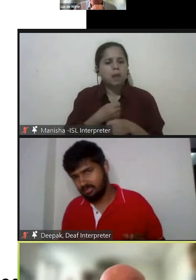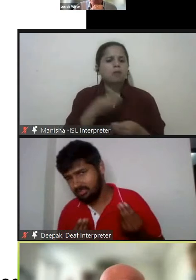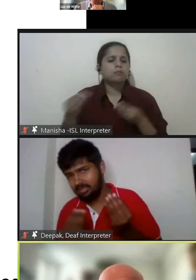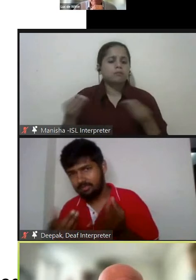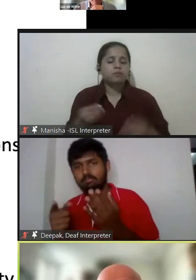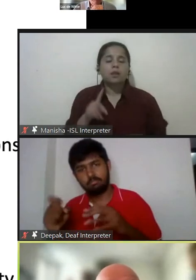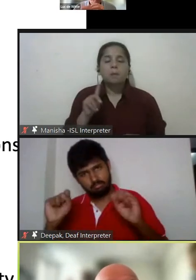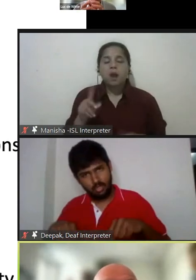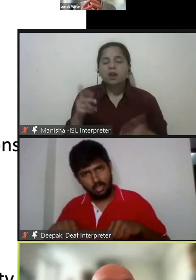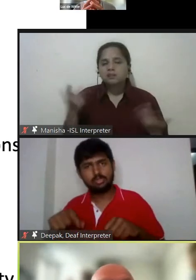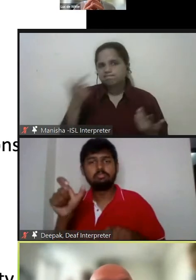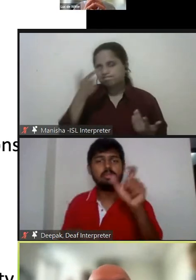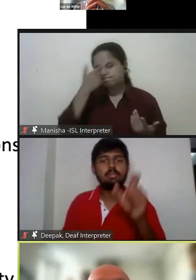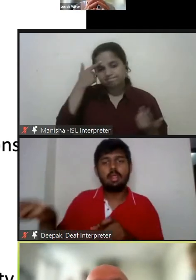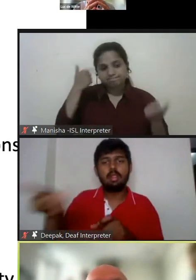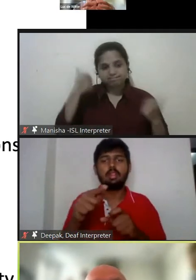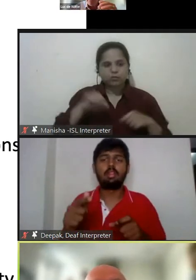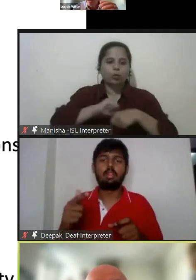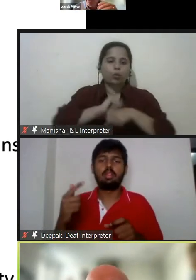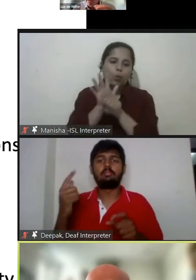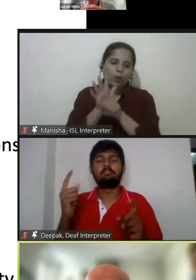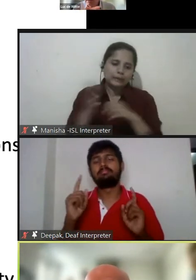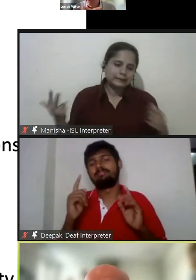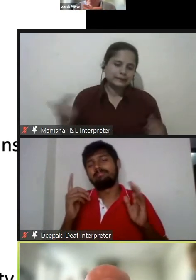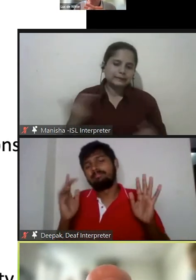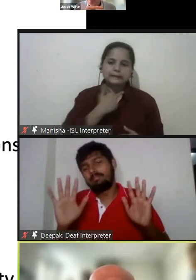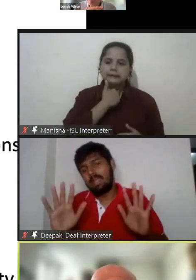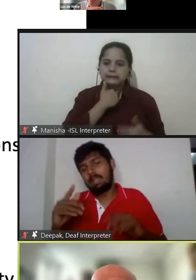Unfortunately, then COVID came.